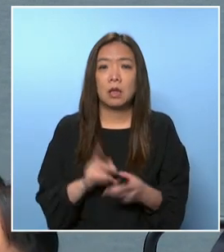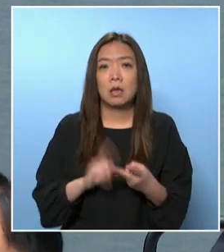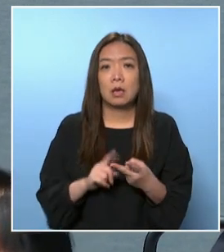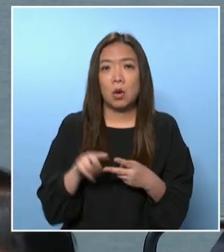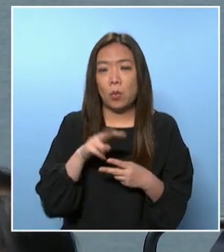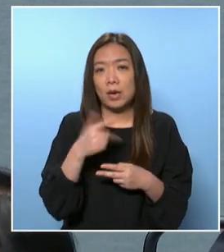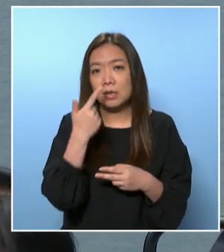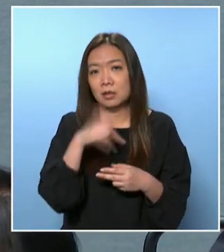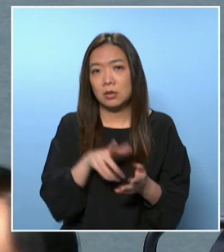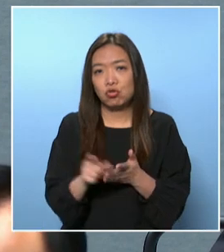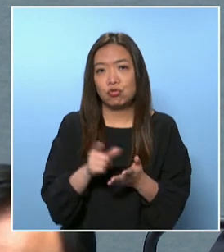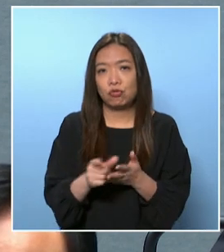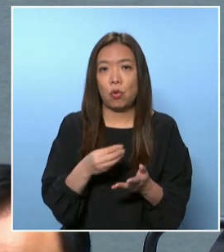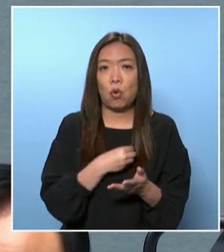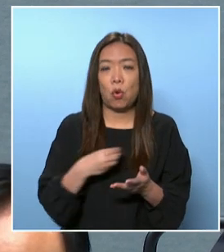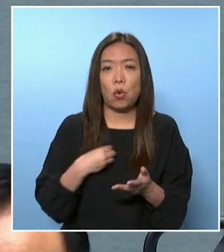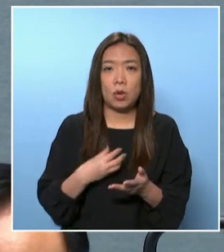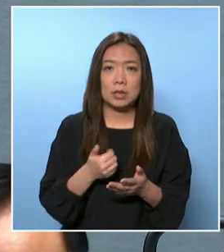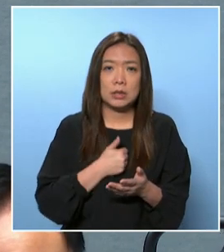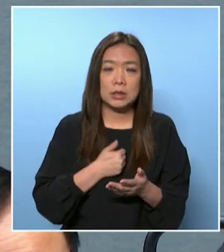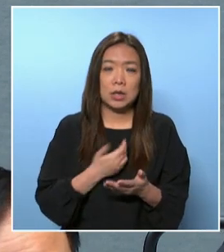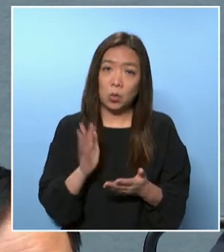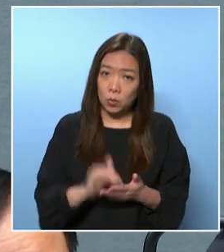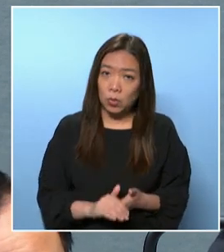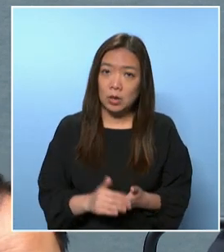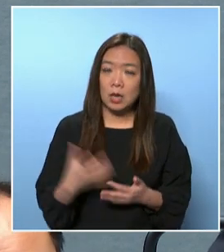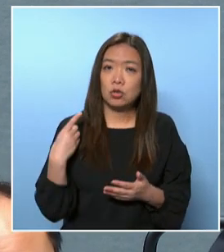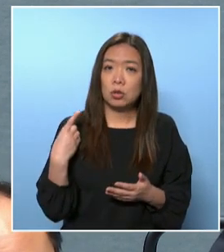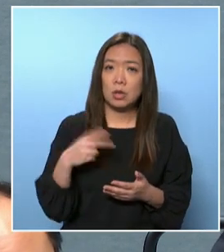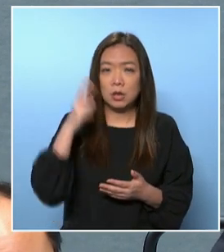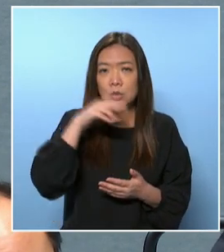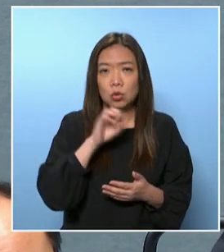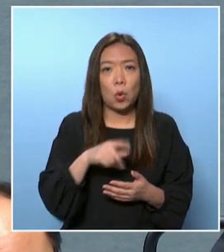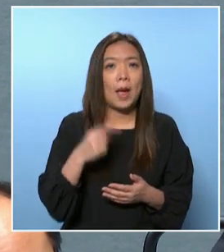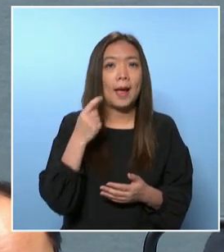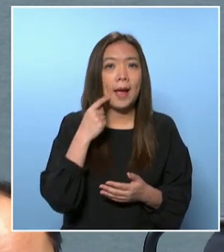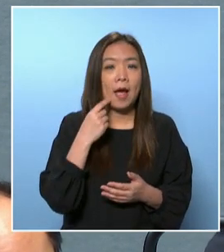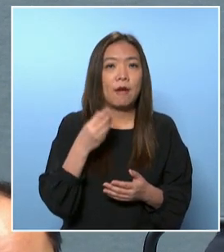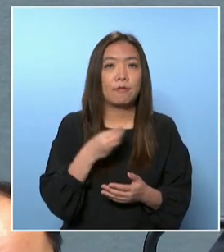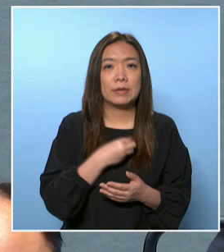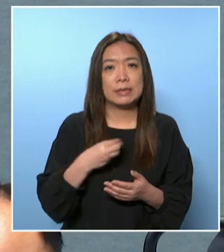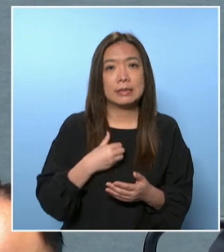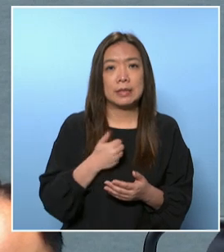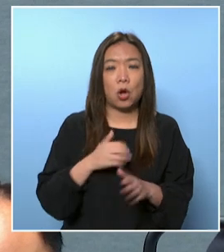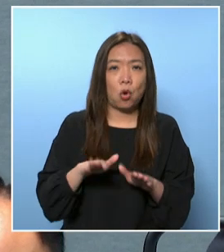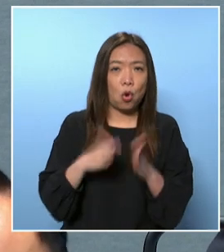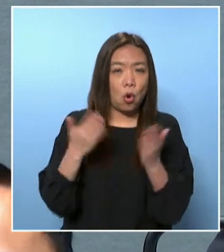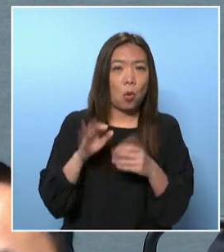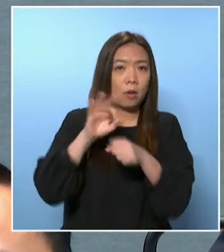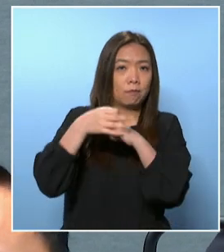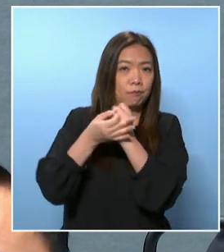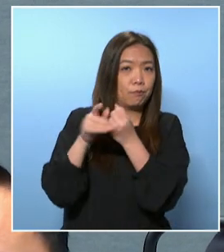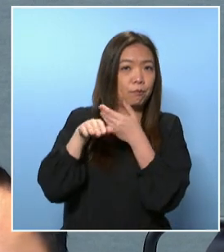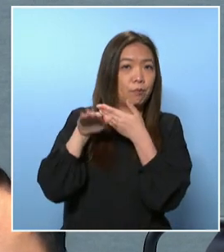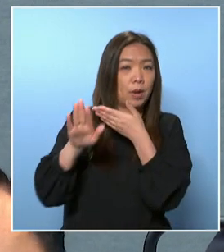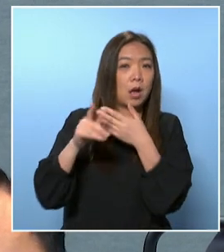And also identify more sources of doctors for replenishment. Now we're talking about